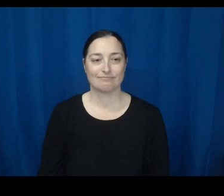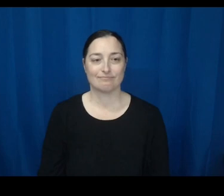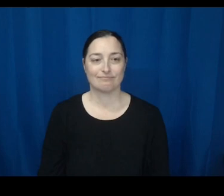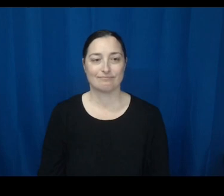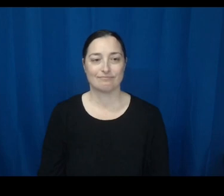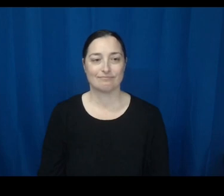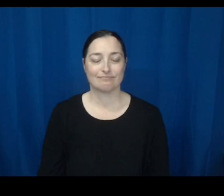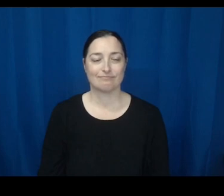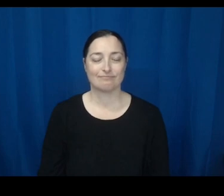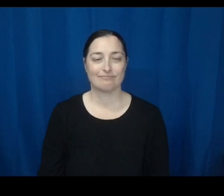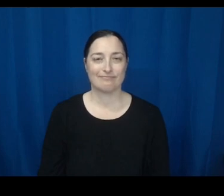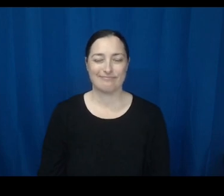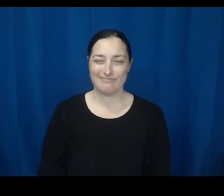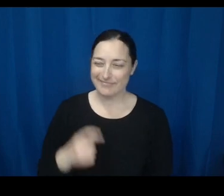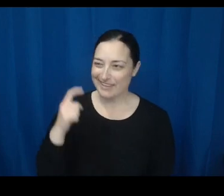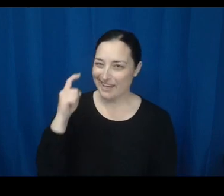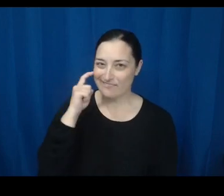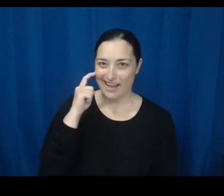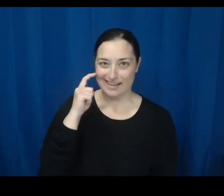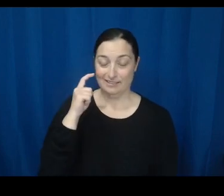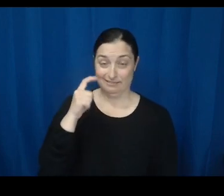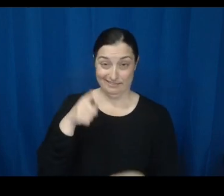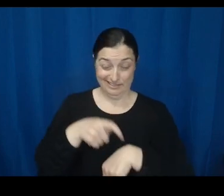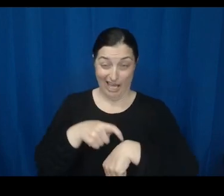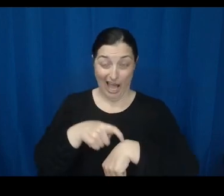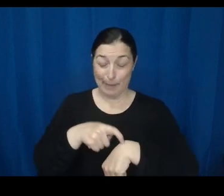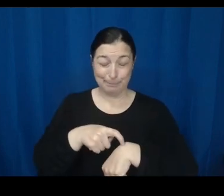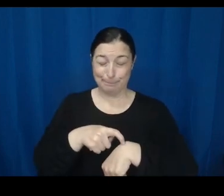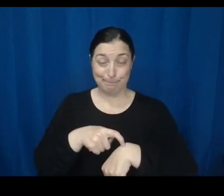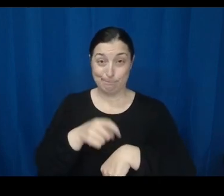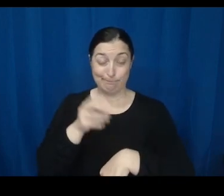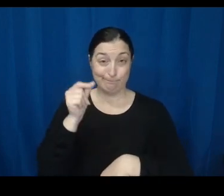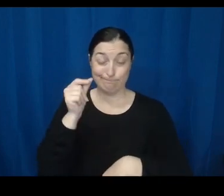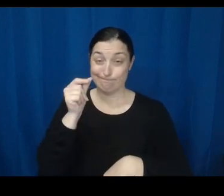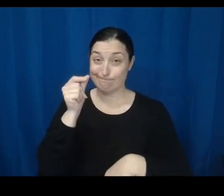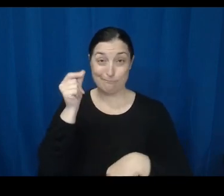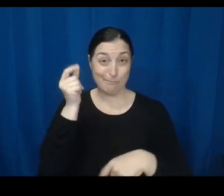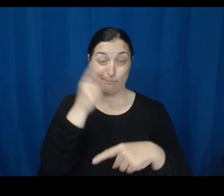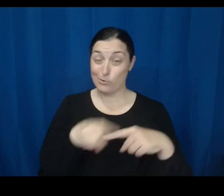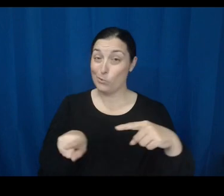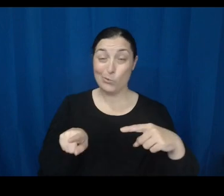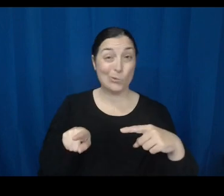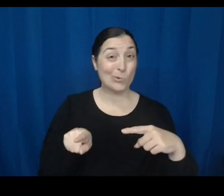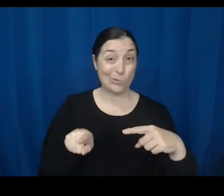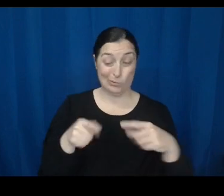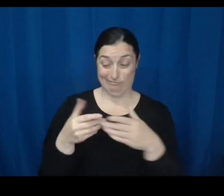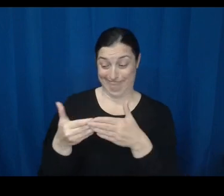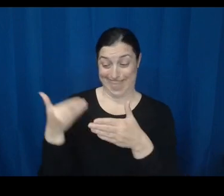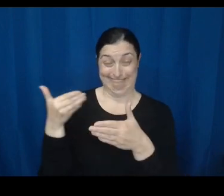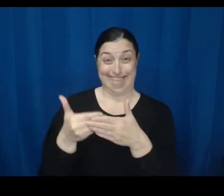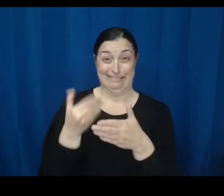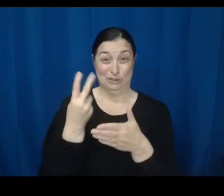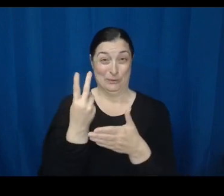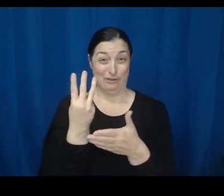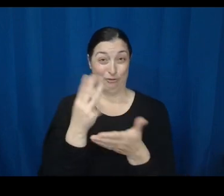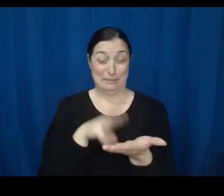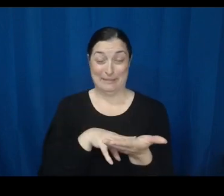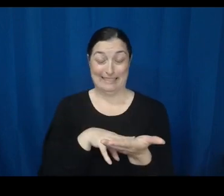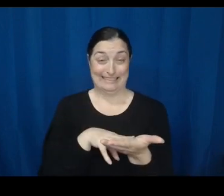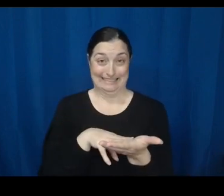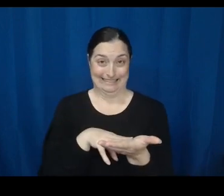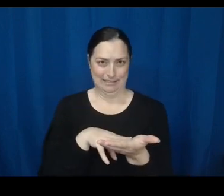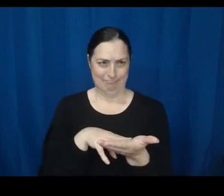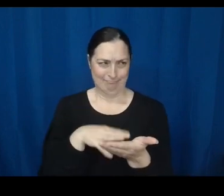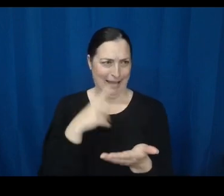It is funny how time goes though. I think this 23 minutes has gone quicker than some of